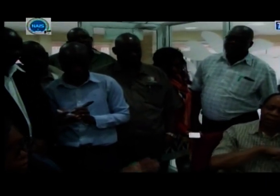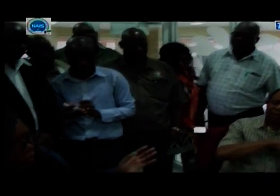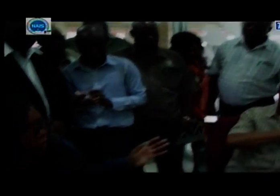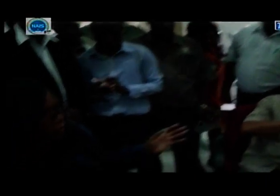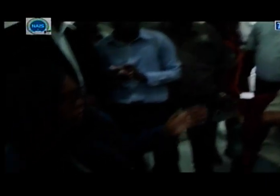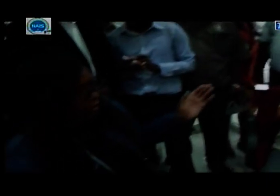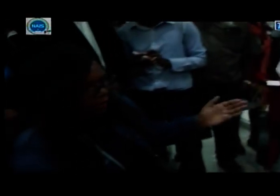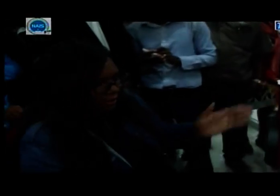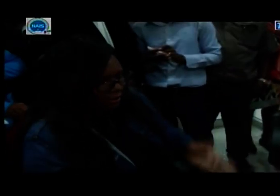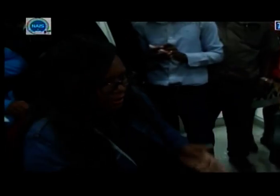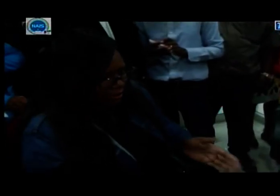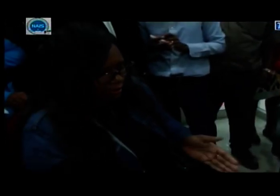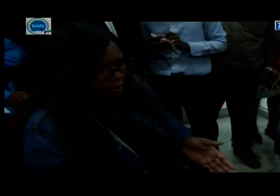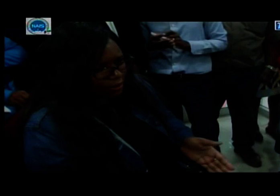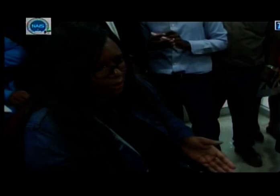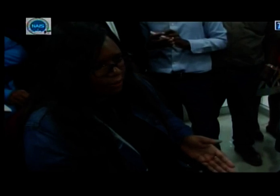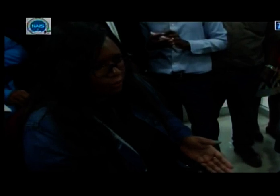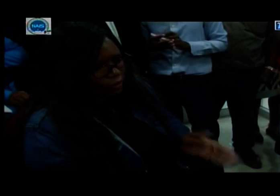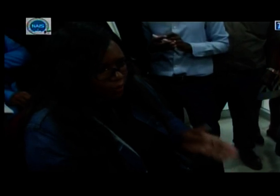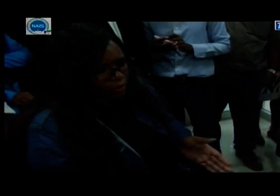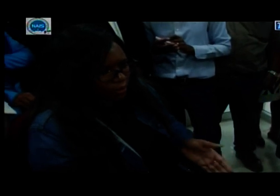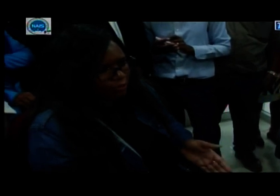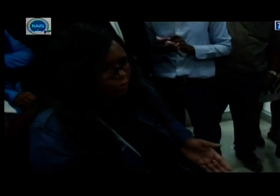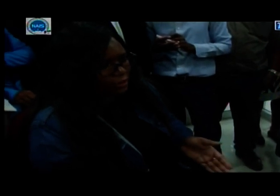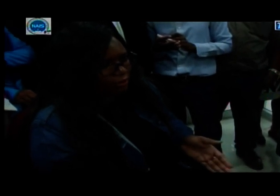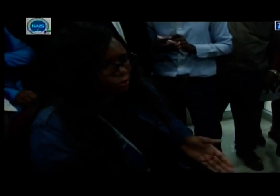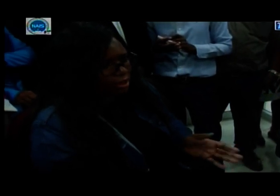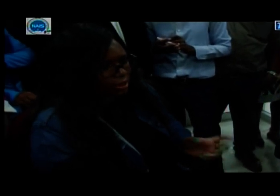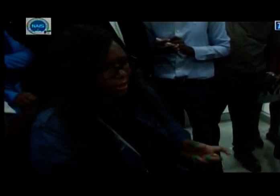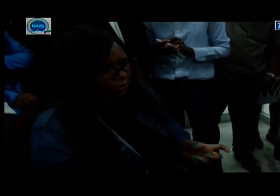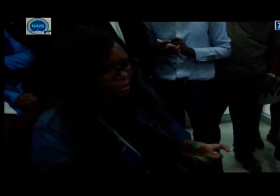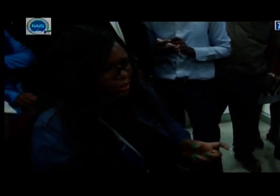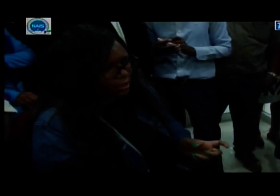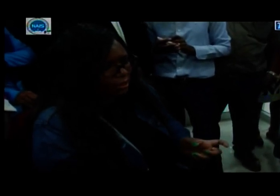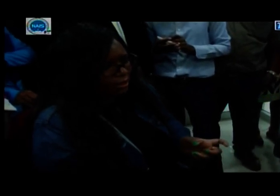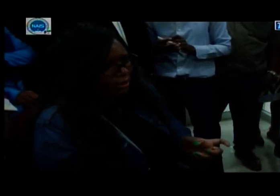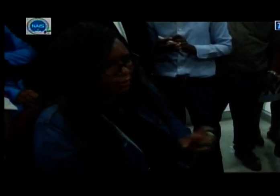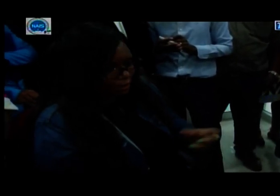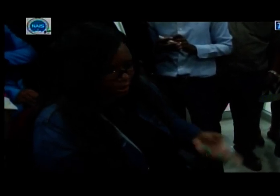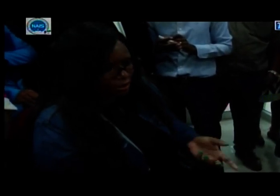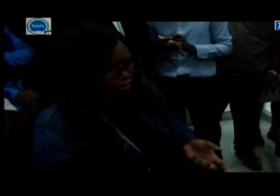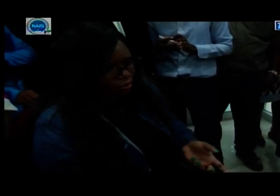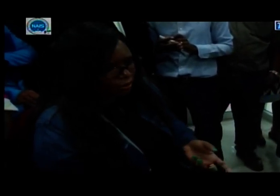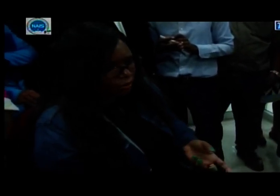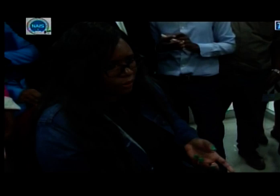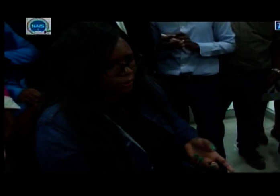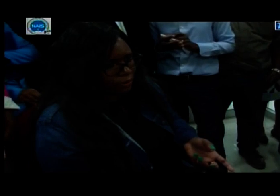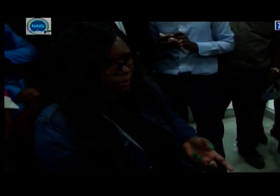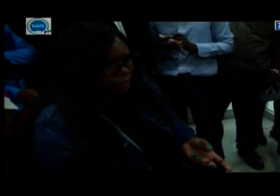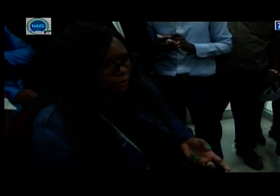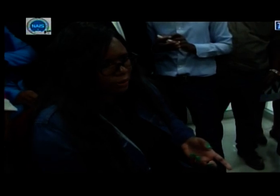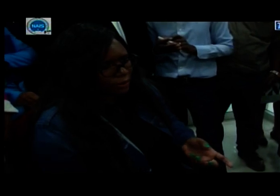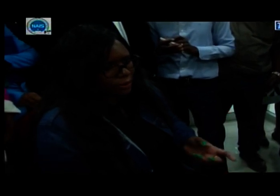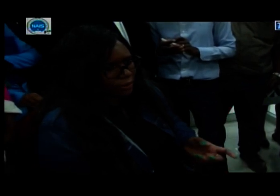So these banks, these names have come for the ones who are approved now, whose cards are activated. Have they been sent to you?